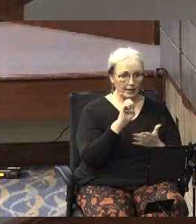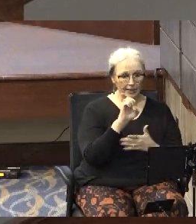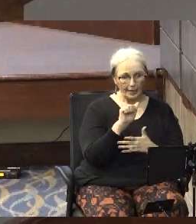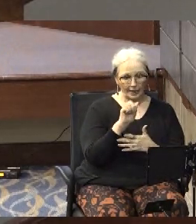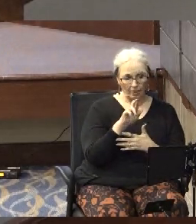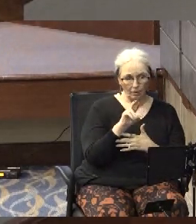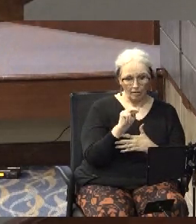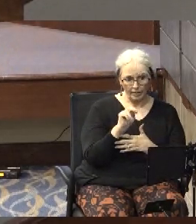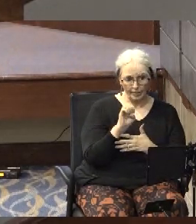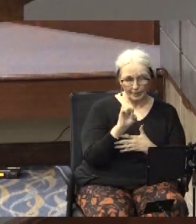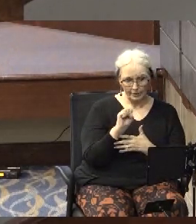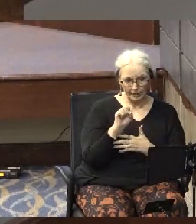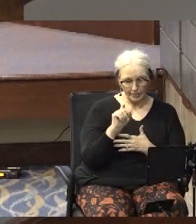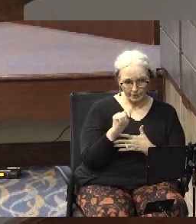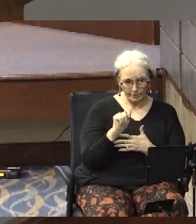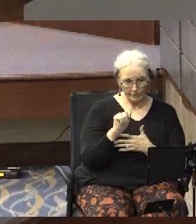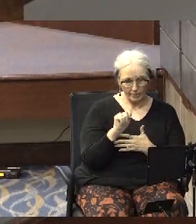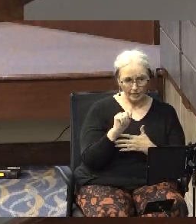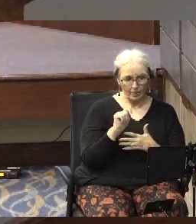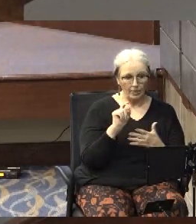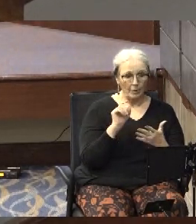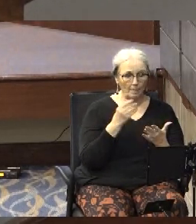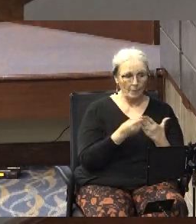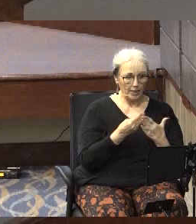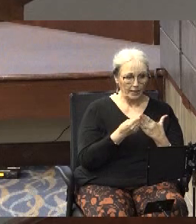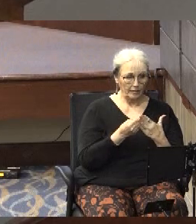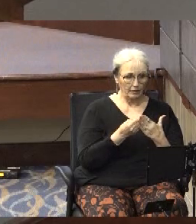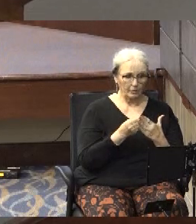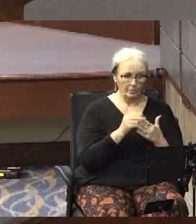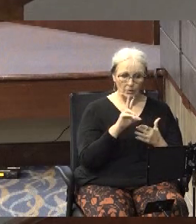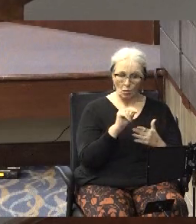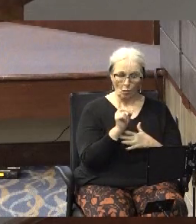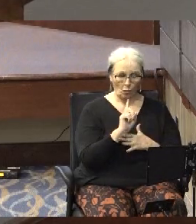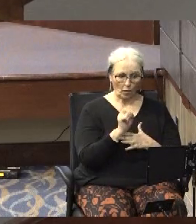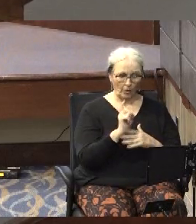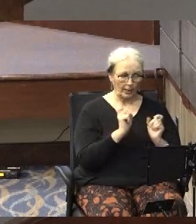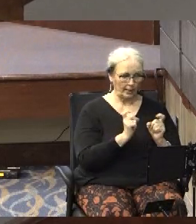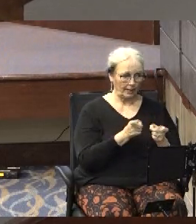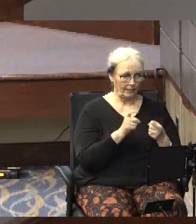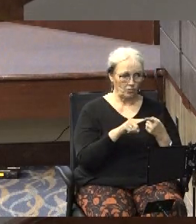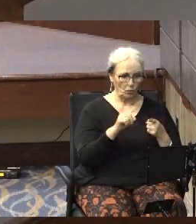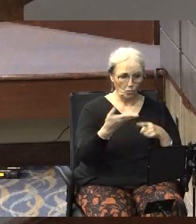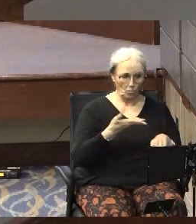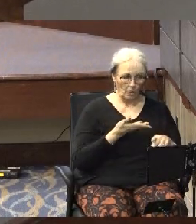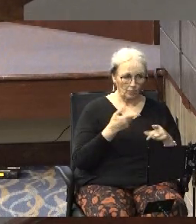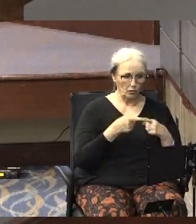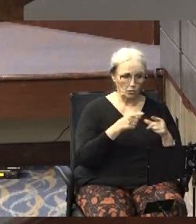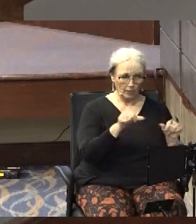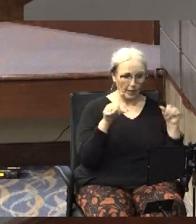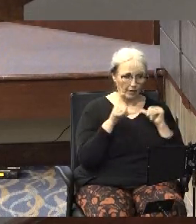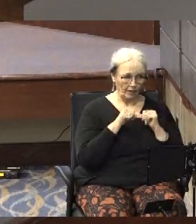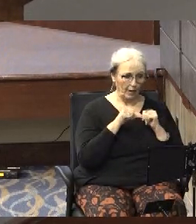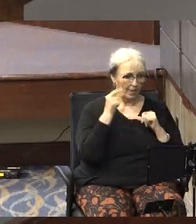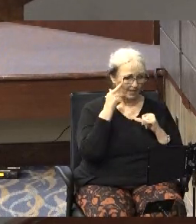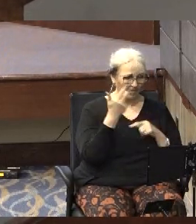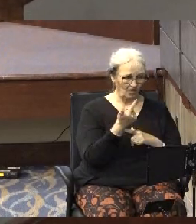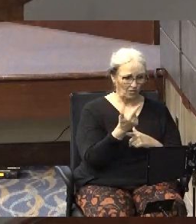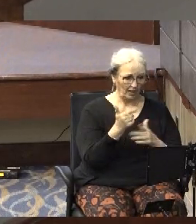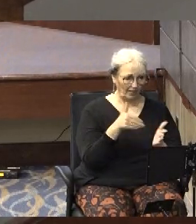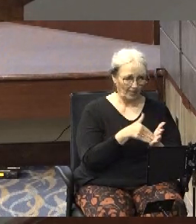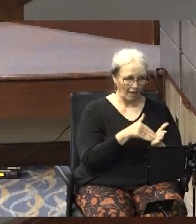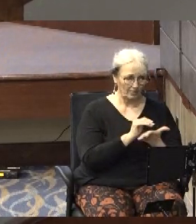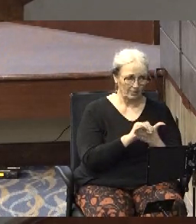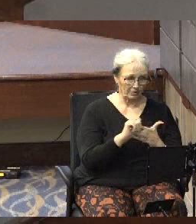the money that we wired to the title company. Nowhere did we indicate it was a gift to welcome them to the neighborhood. It was, I believe,